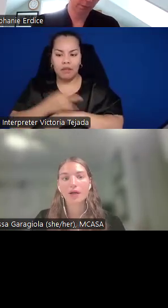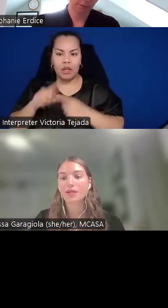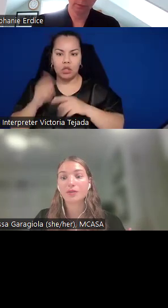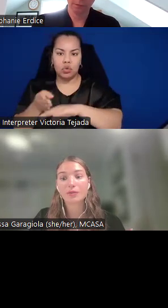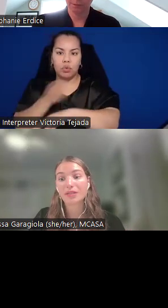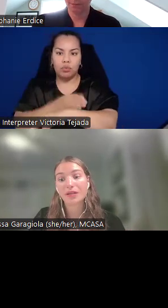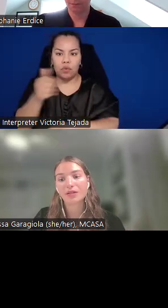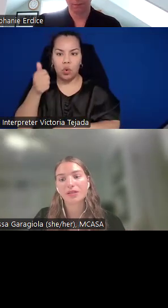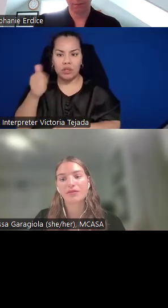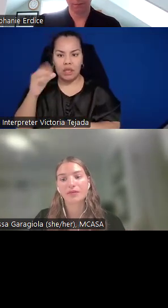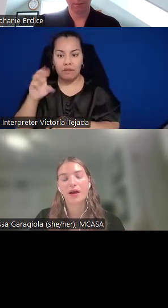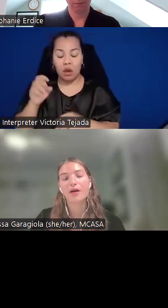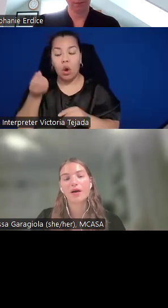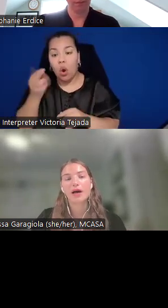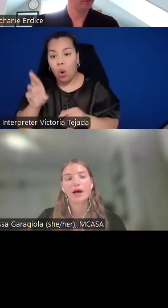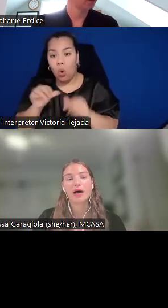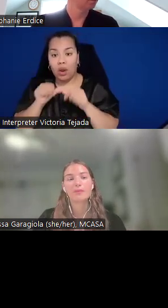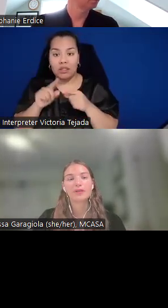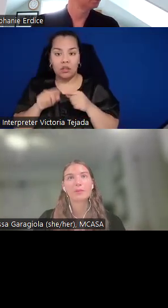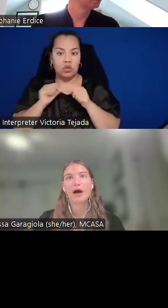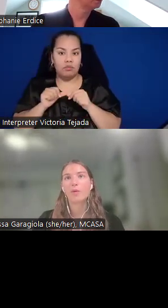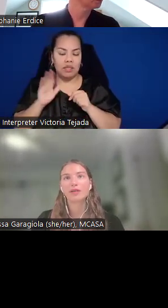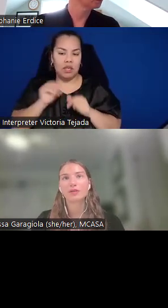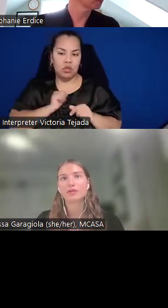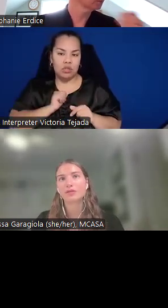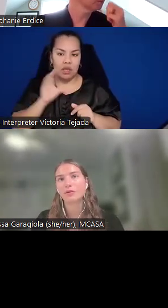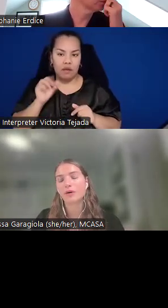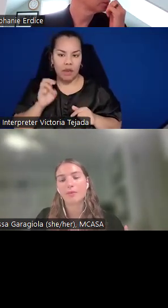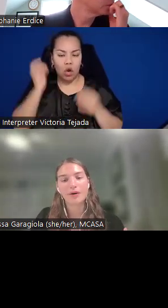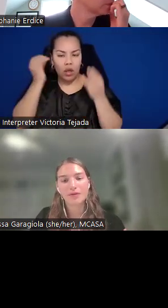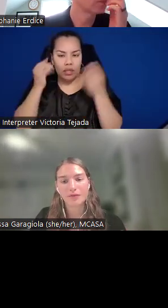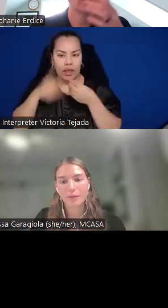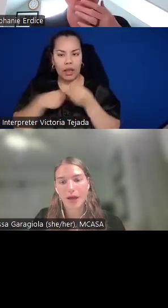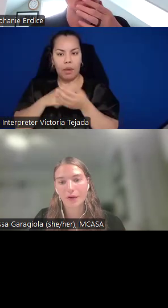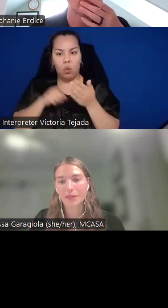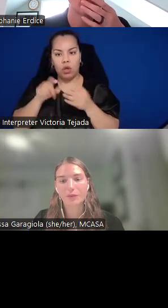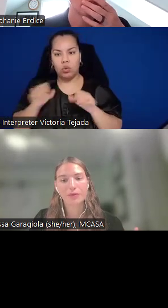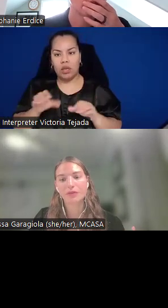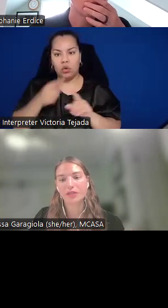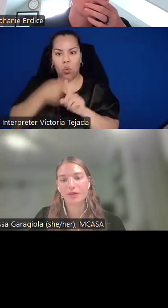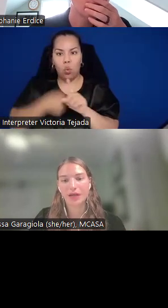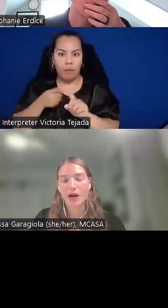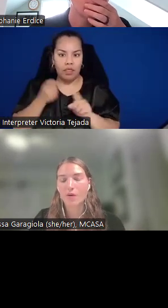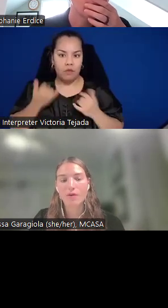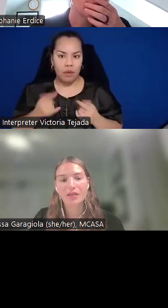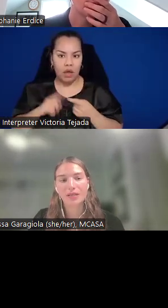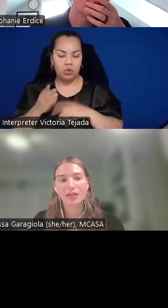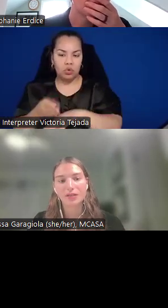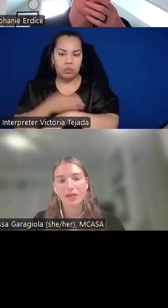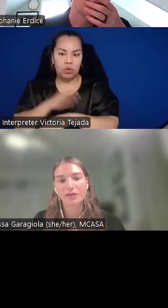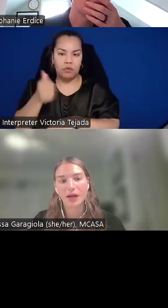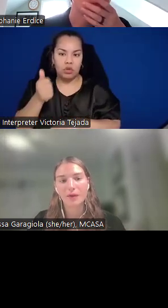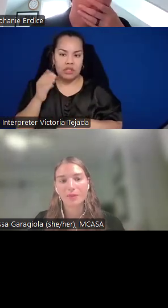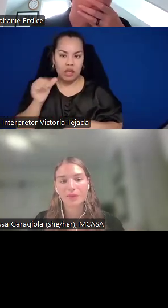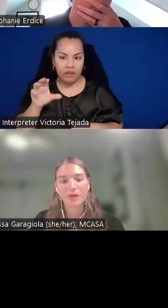or continue to maintain your self-care. Think about what you can do a month from now to improve your self-care or maintain